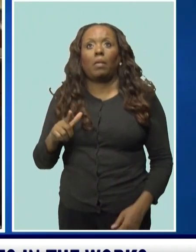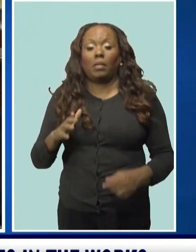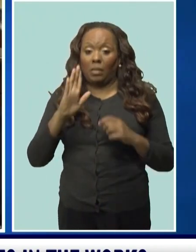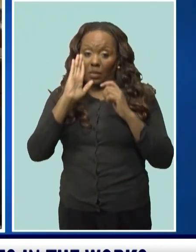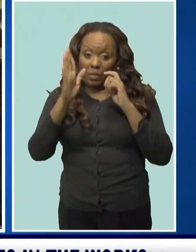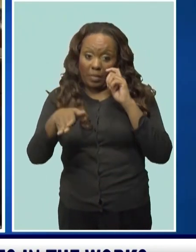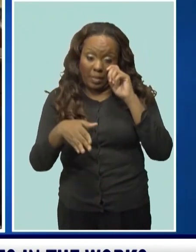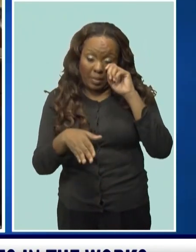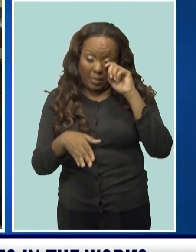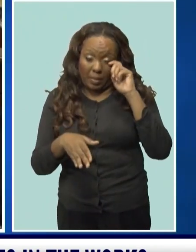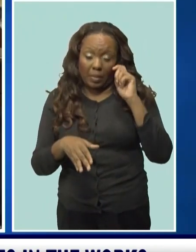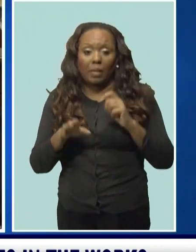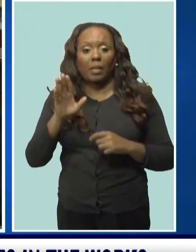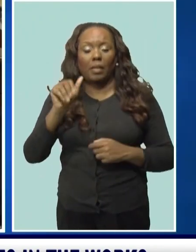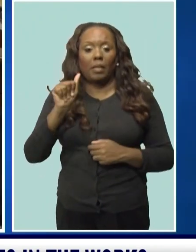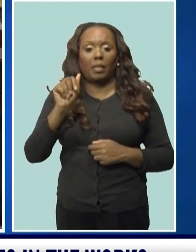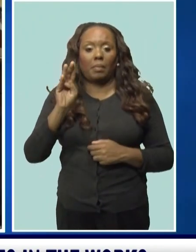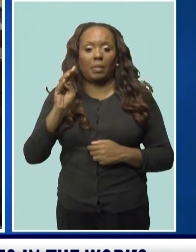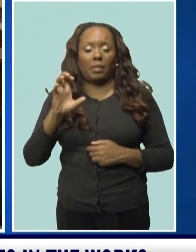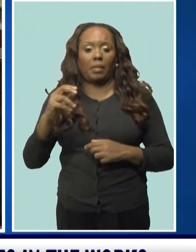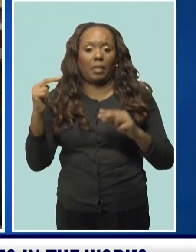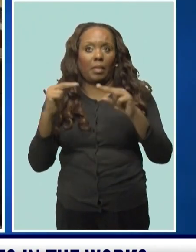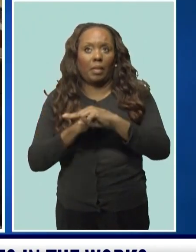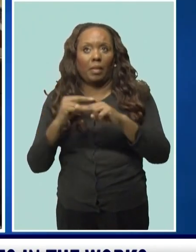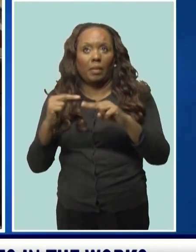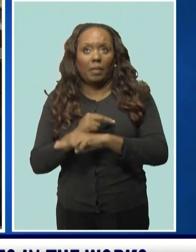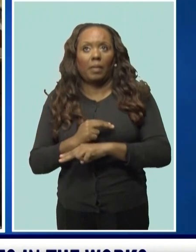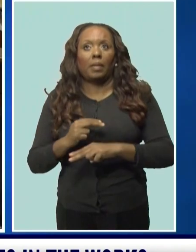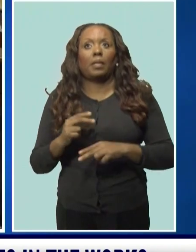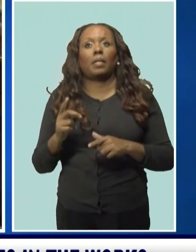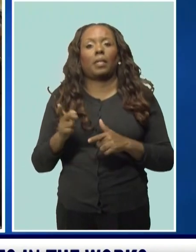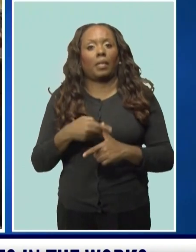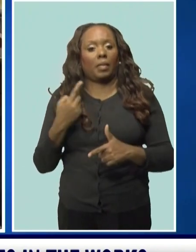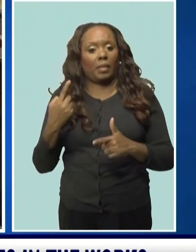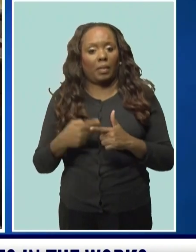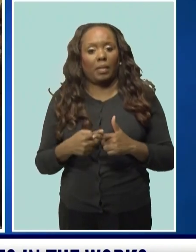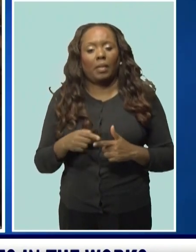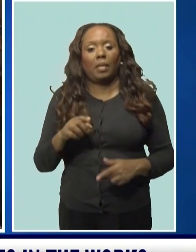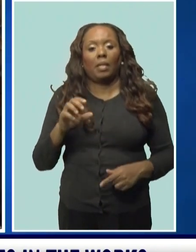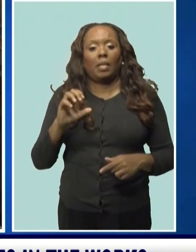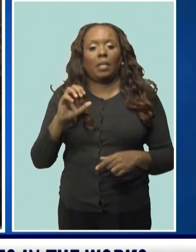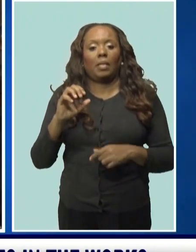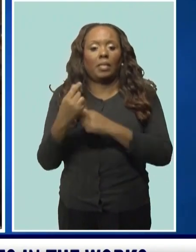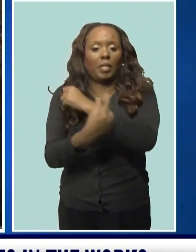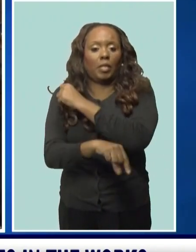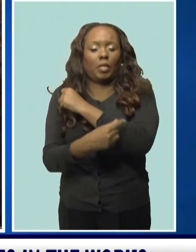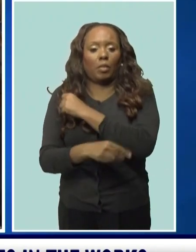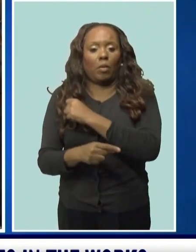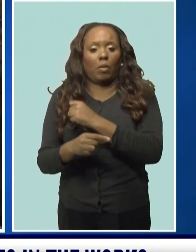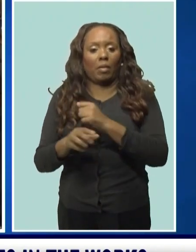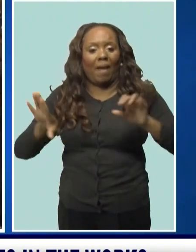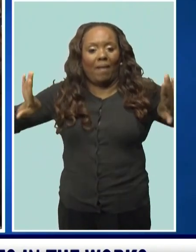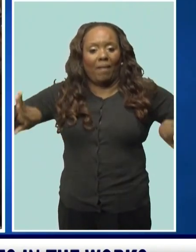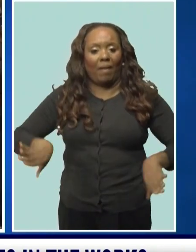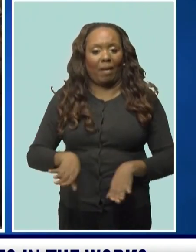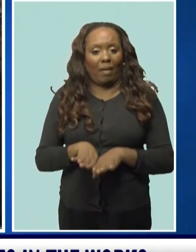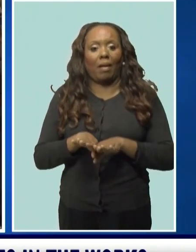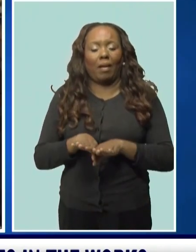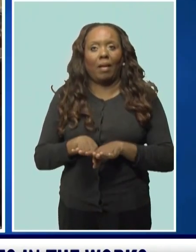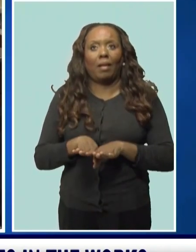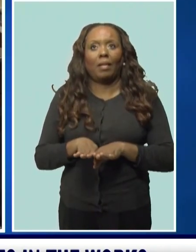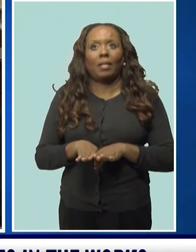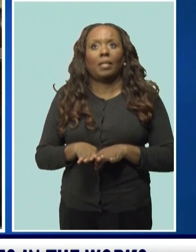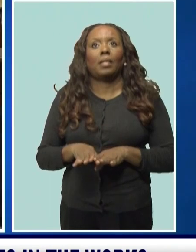ABC Highway, and turn its way inland to the St. George Valley along the trailway line